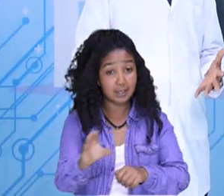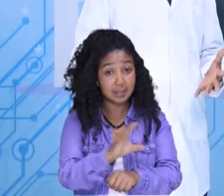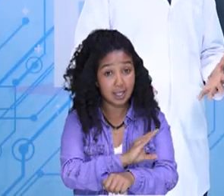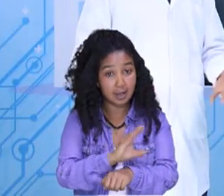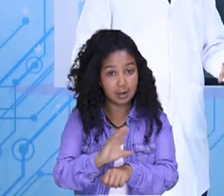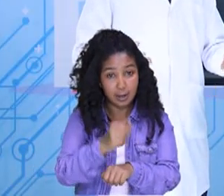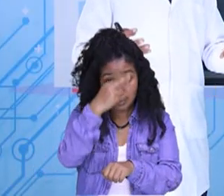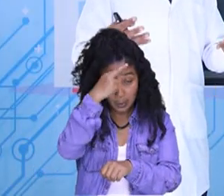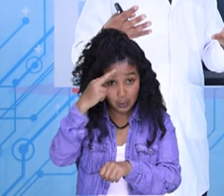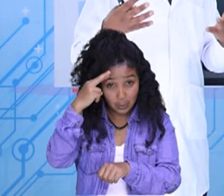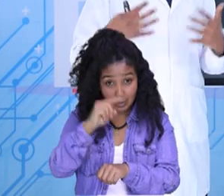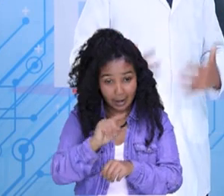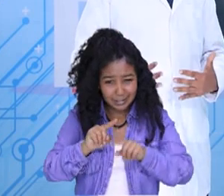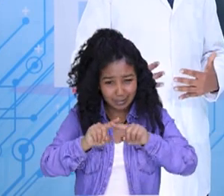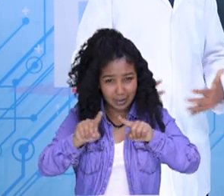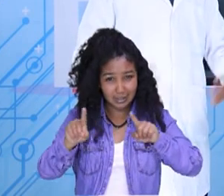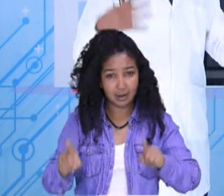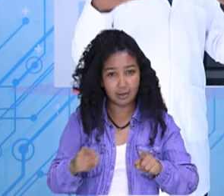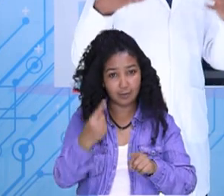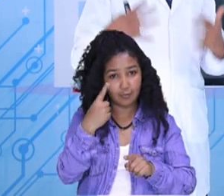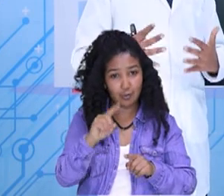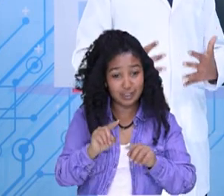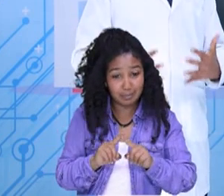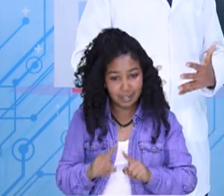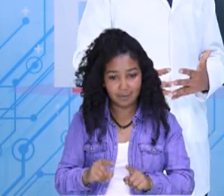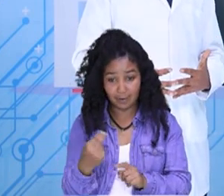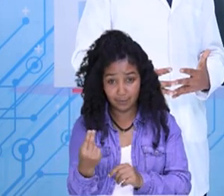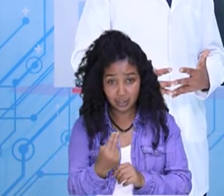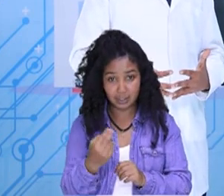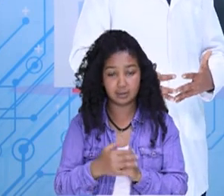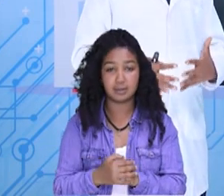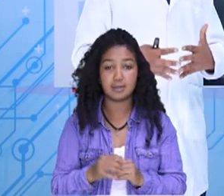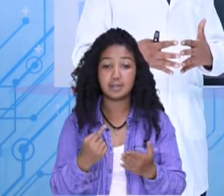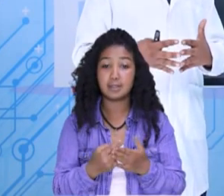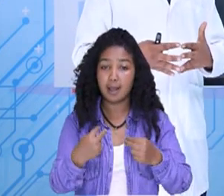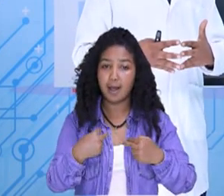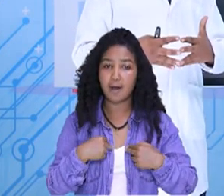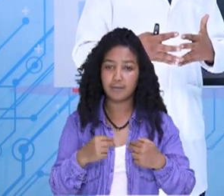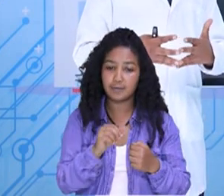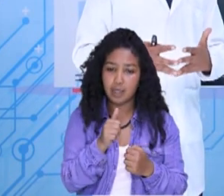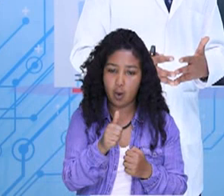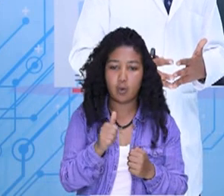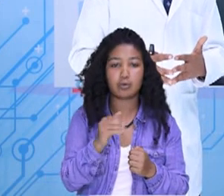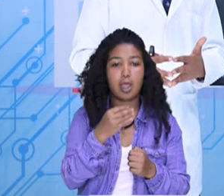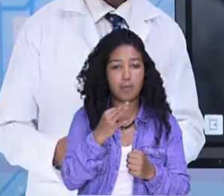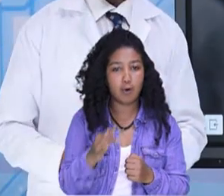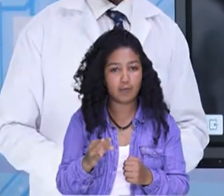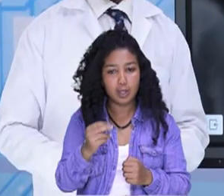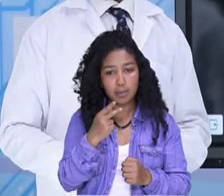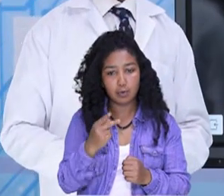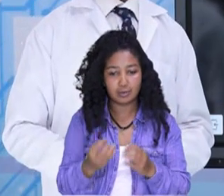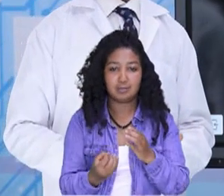cell, because they are specialized for a specific function, they have their own types of